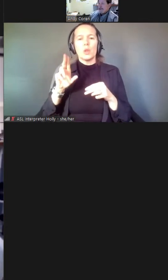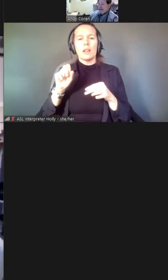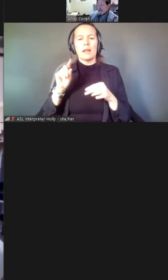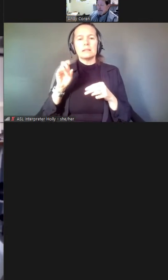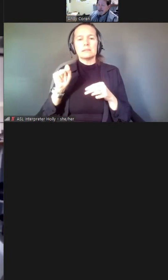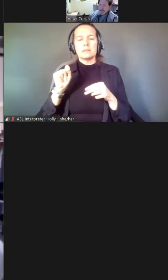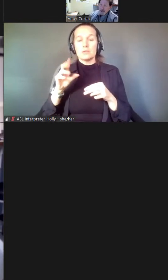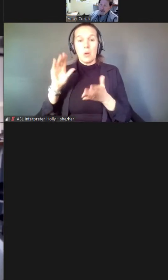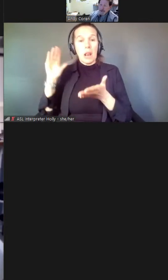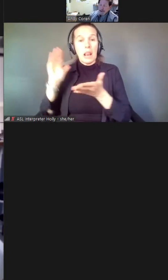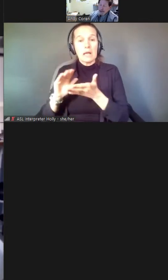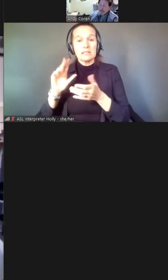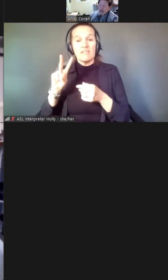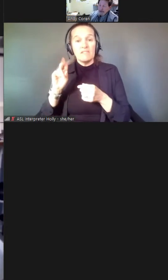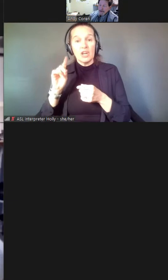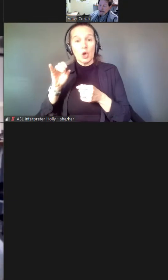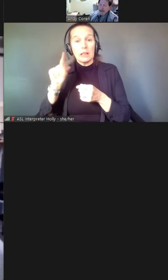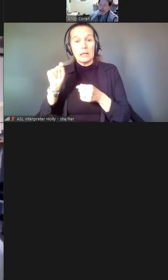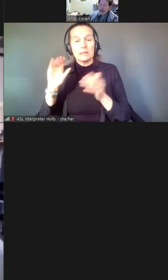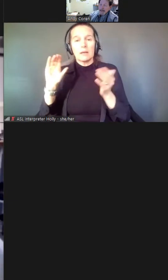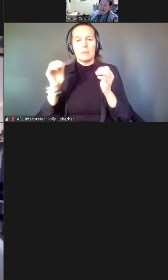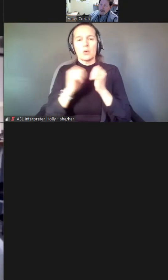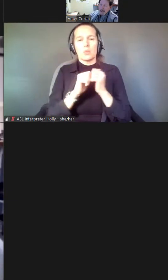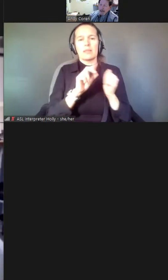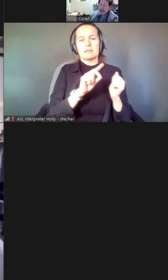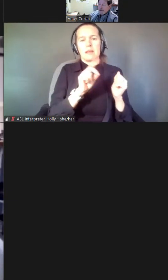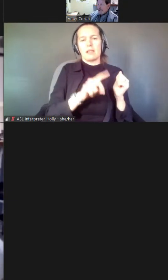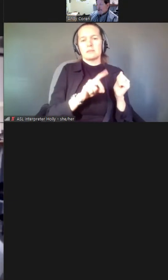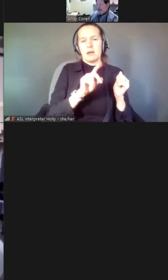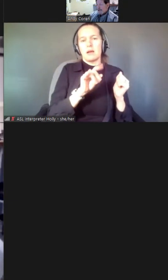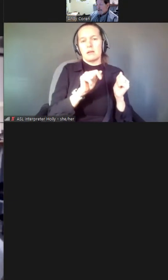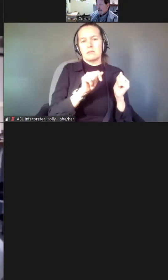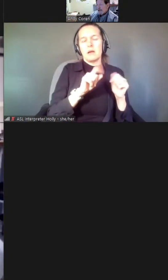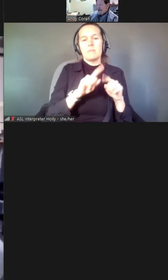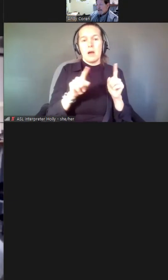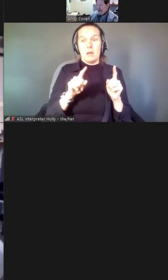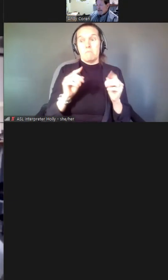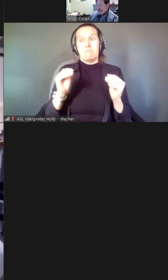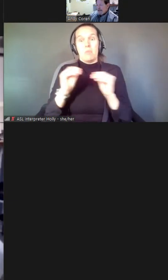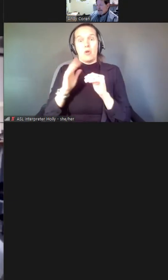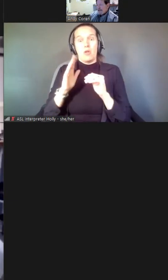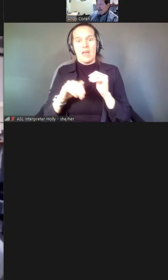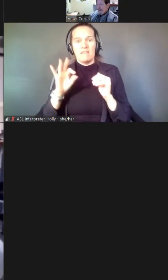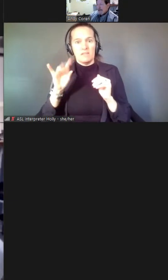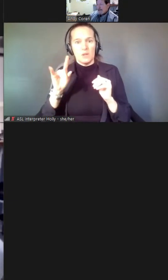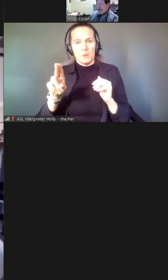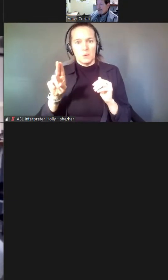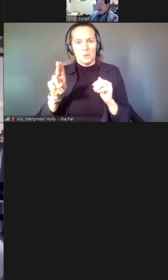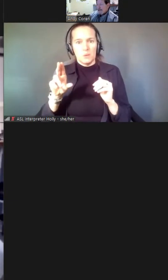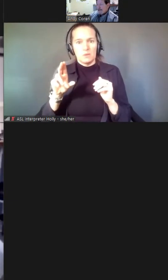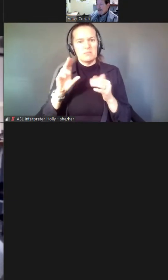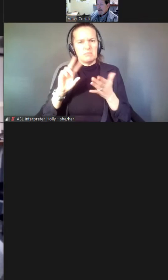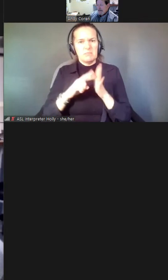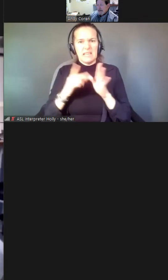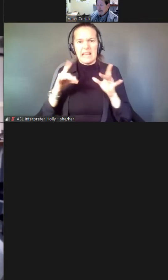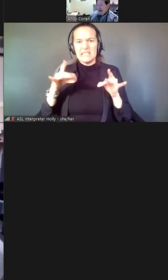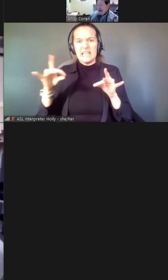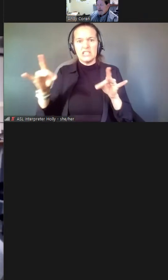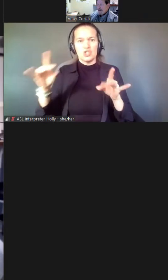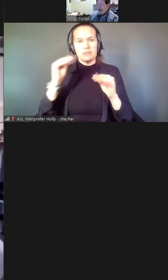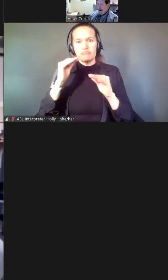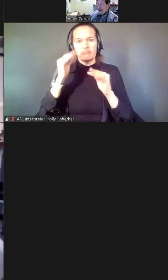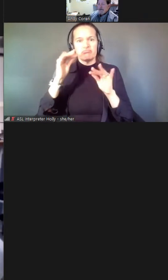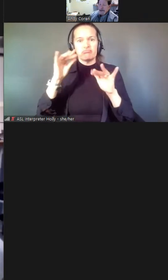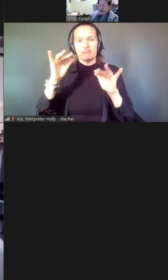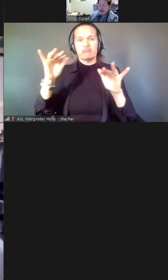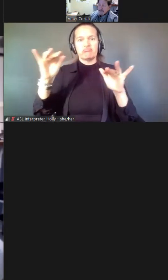but certainly much more than the influenza. And because of its contagiousness, it's terrible on